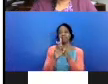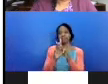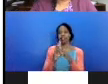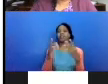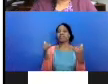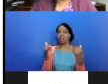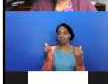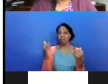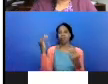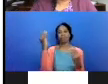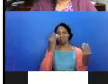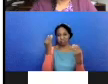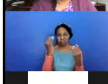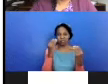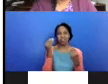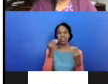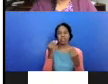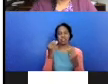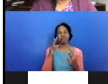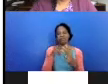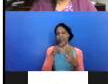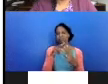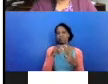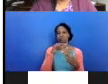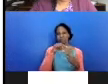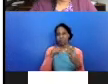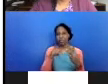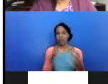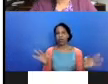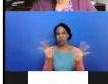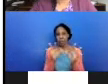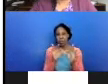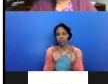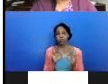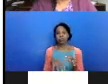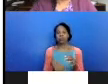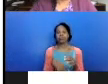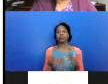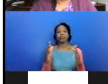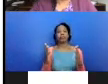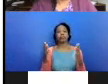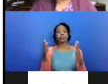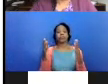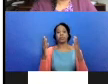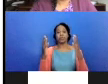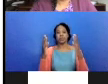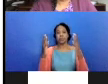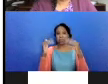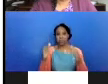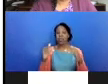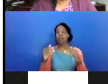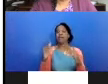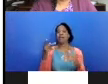this safety is about looking at the community actors that help establish safety, drawing on police, child protection,